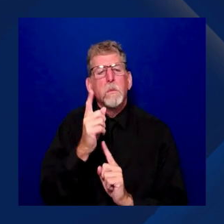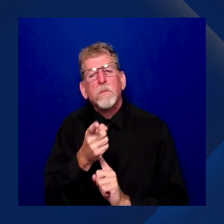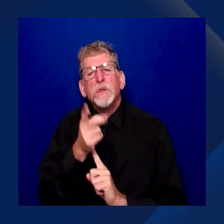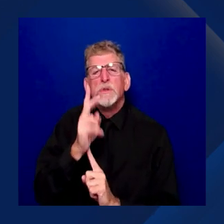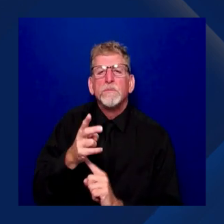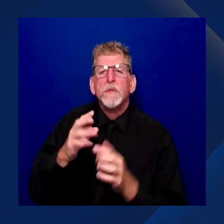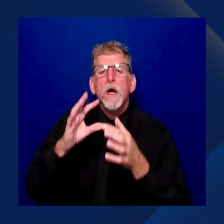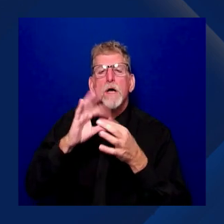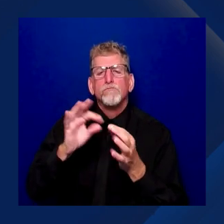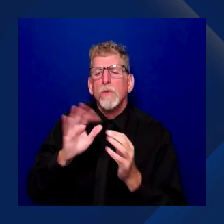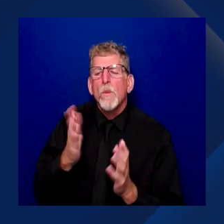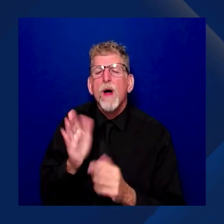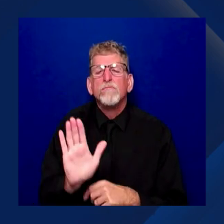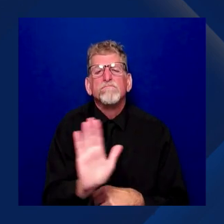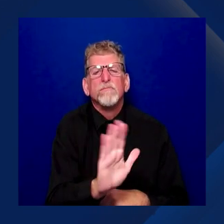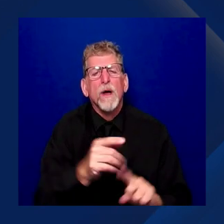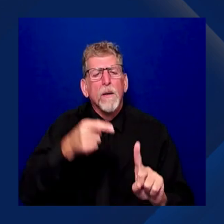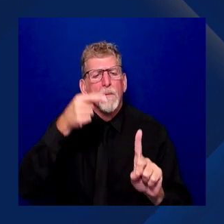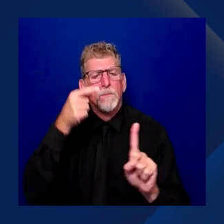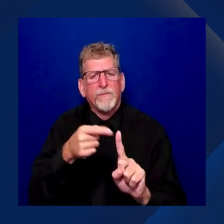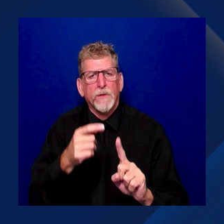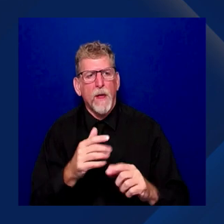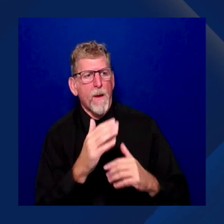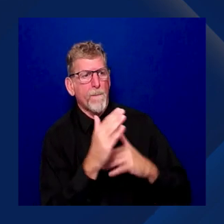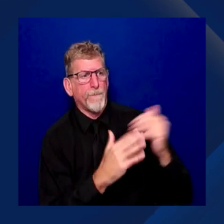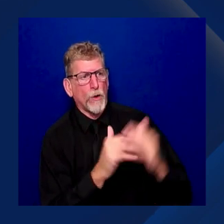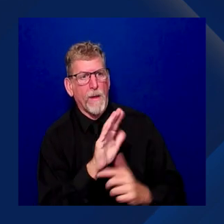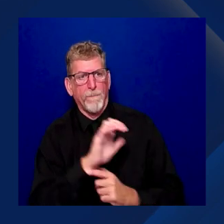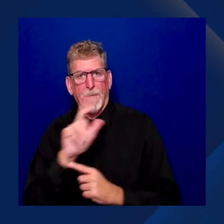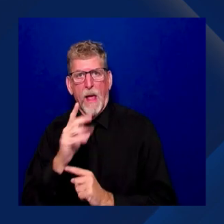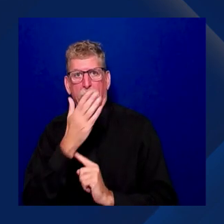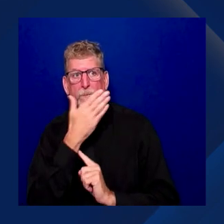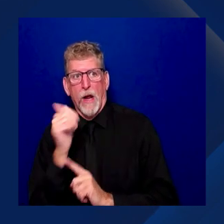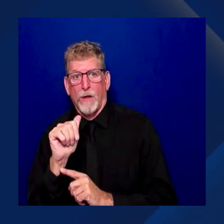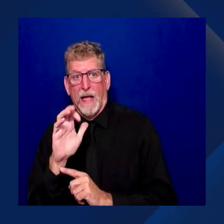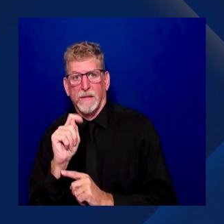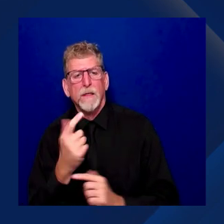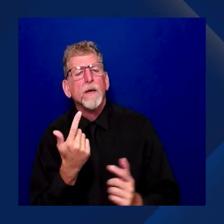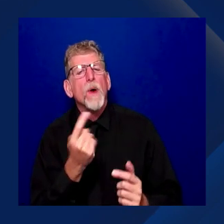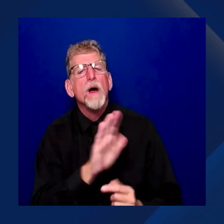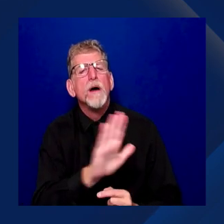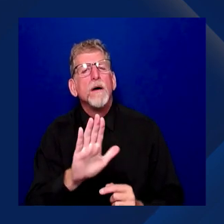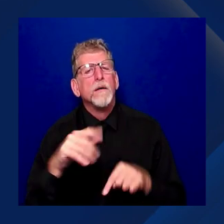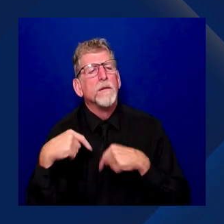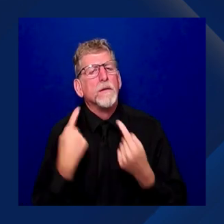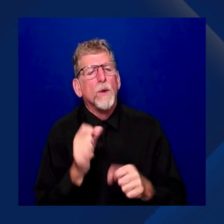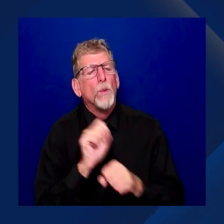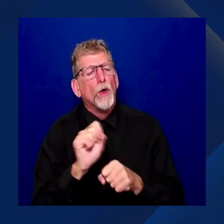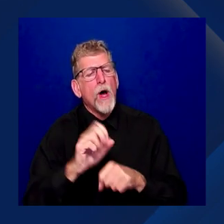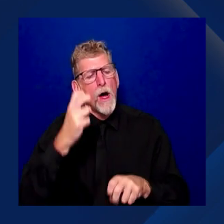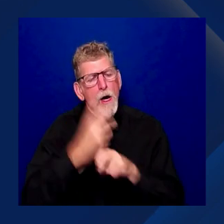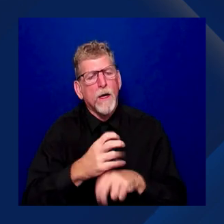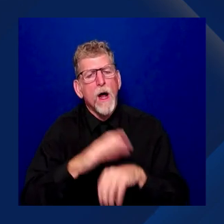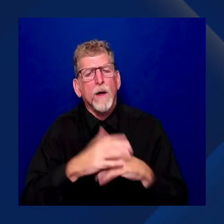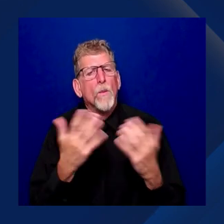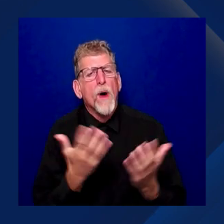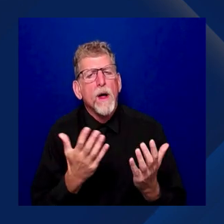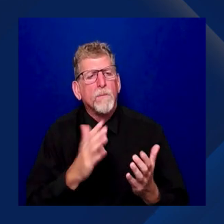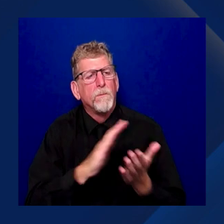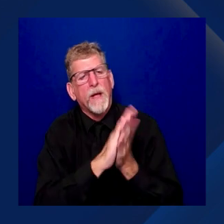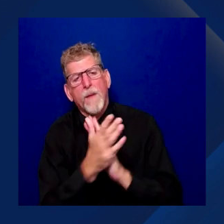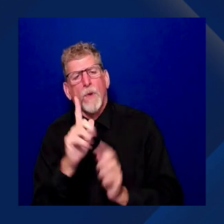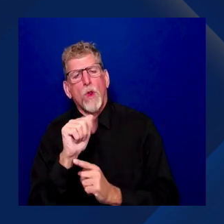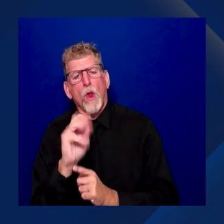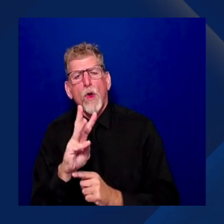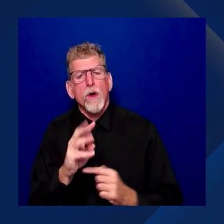Build Back Better Act that you've been working so hard to pass into law. And I'll start with you,